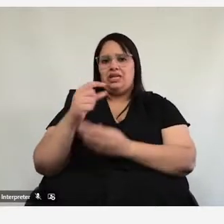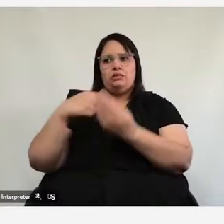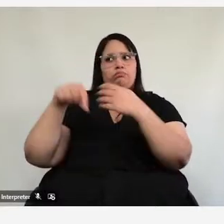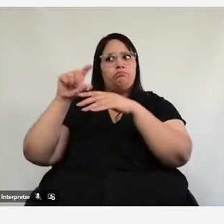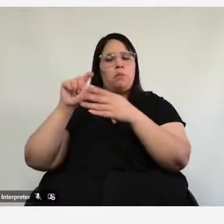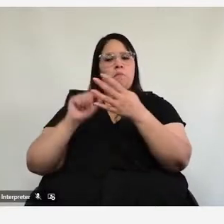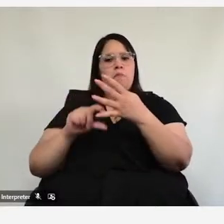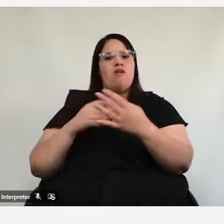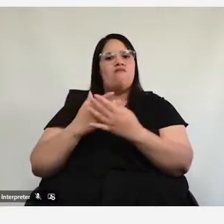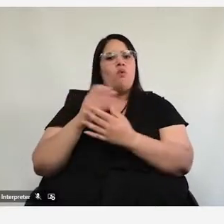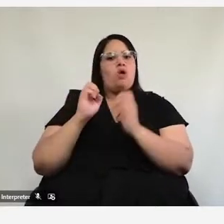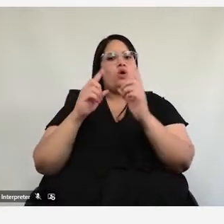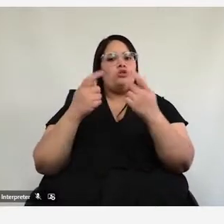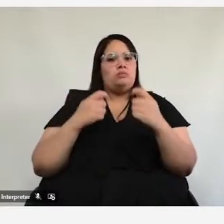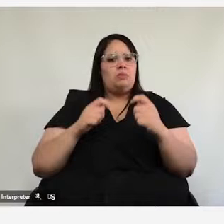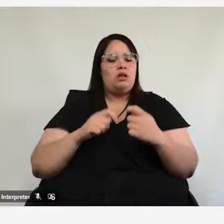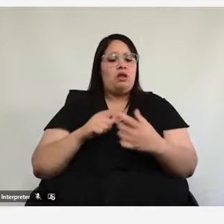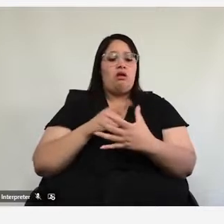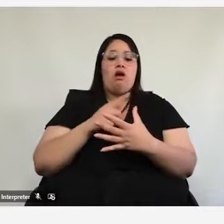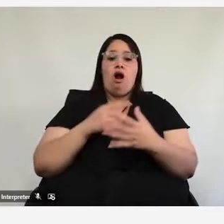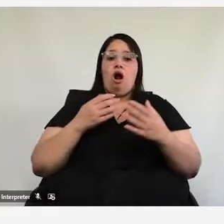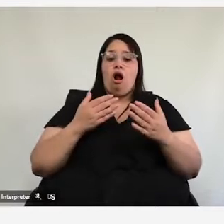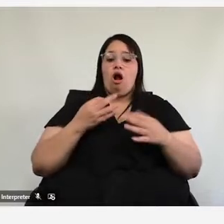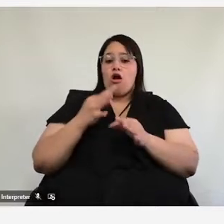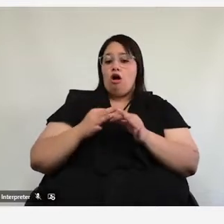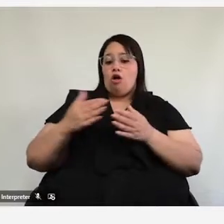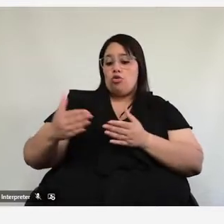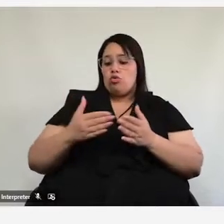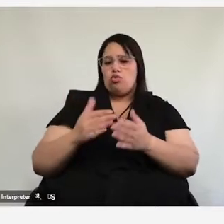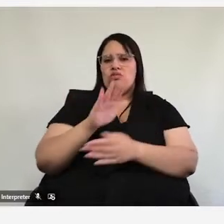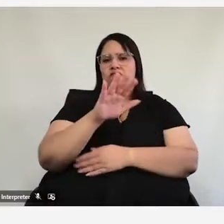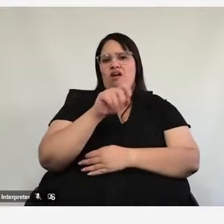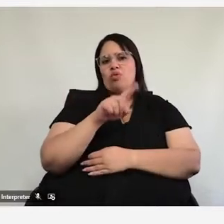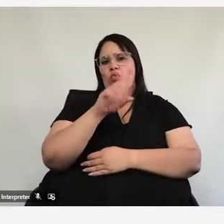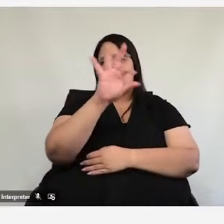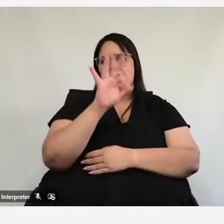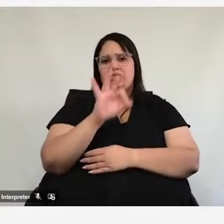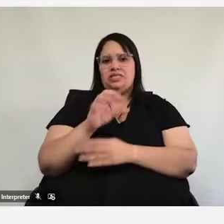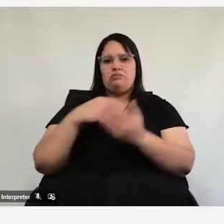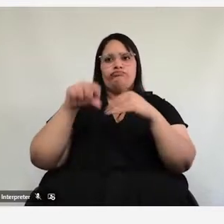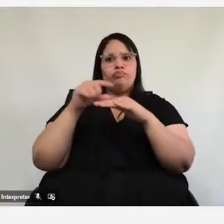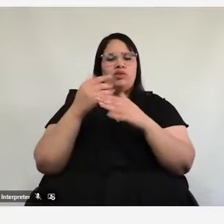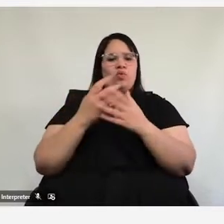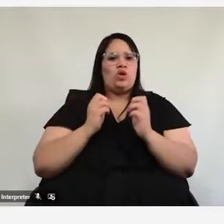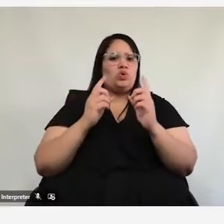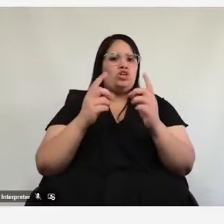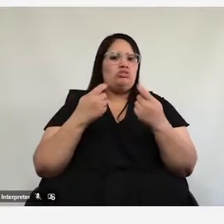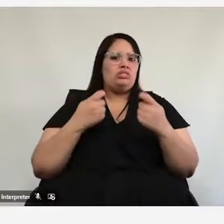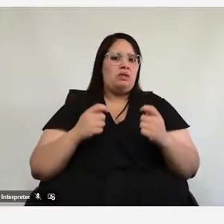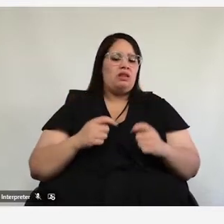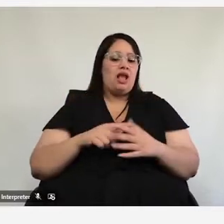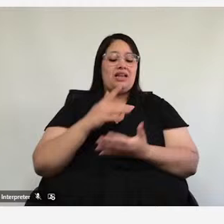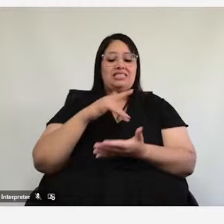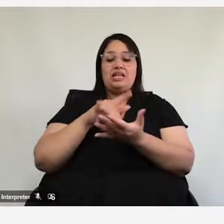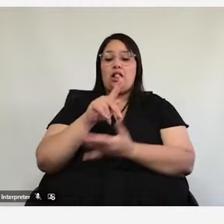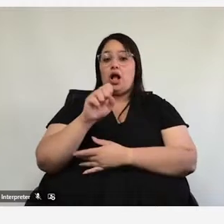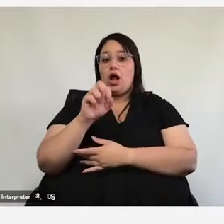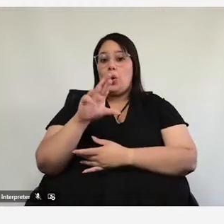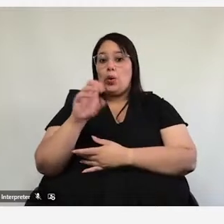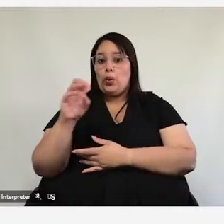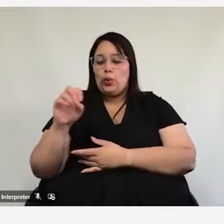education spending. The Garden Route, a 5.51% increase in education spending. And the Central Karoo,